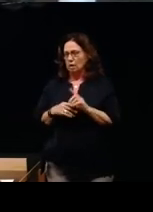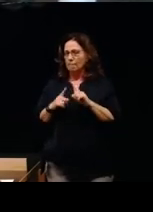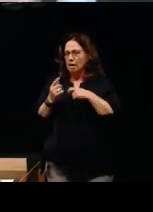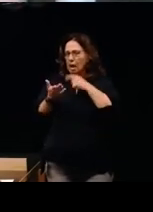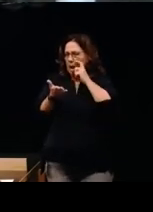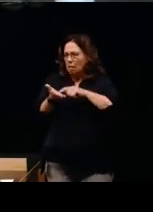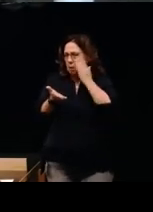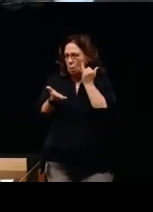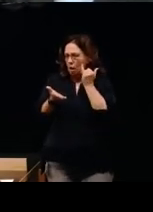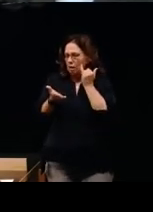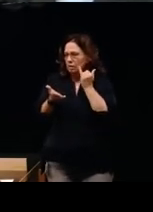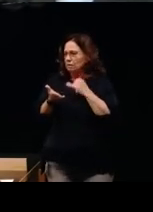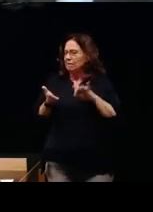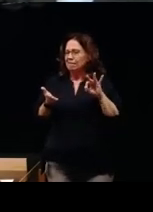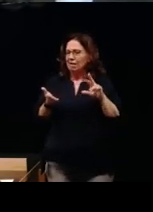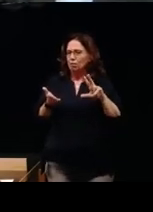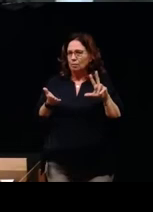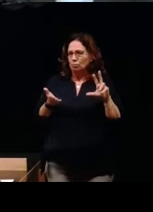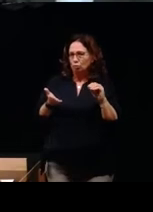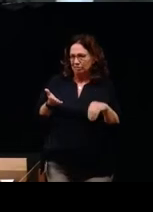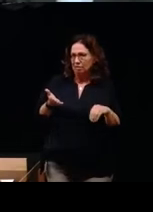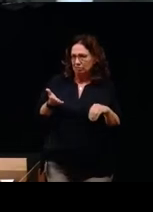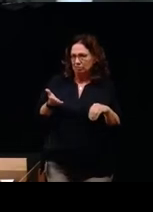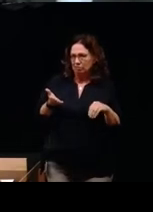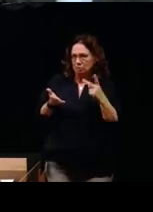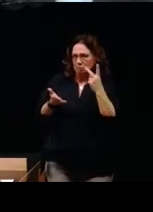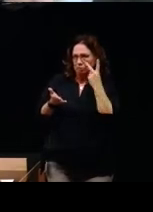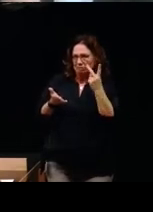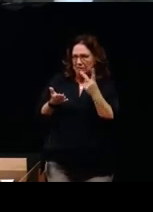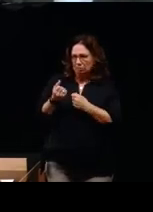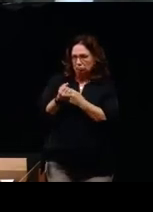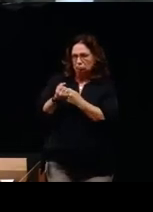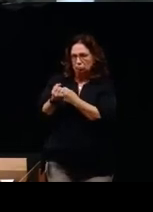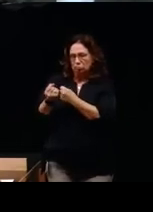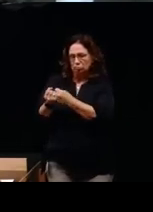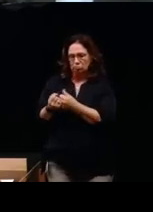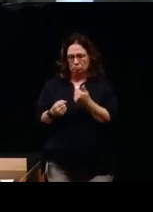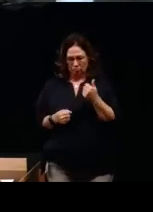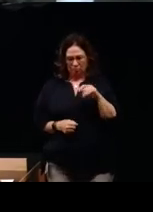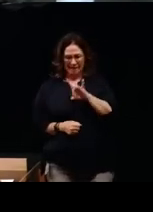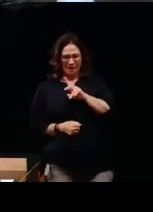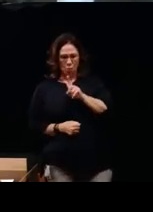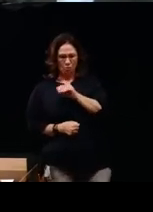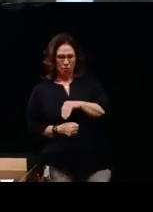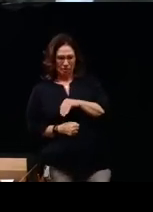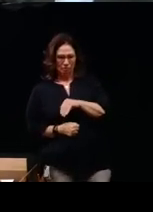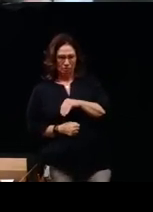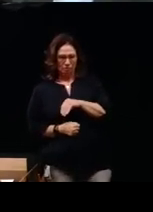because we can see 93% endorsed fatigue, 81% reported memory